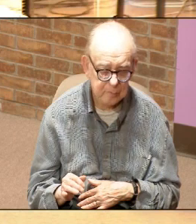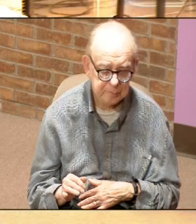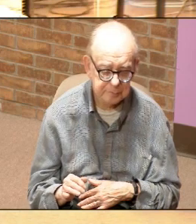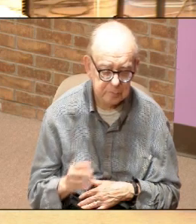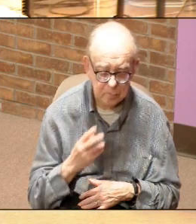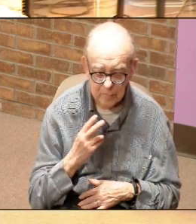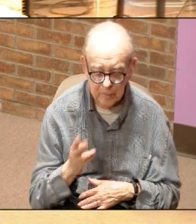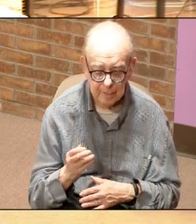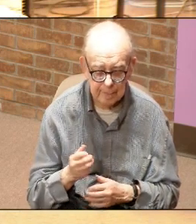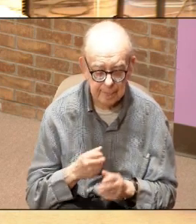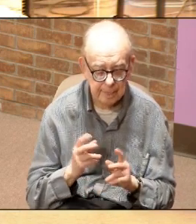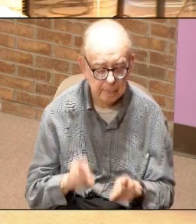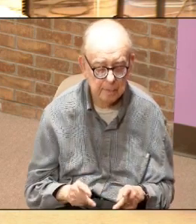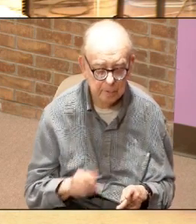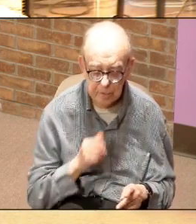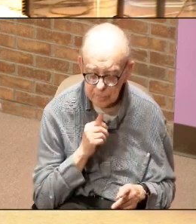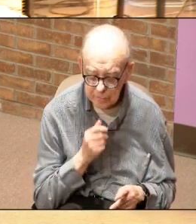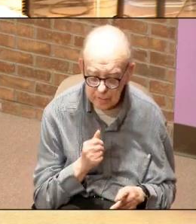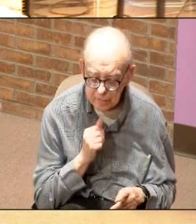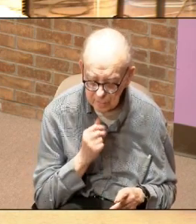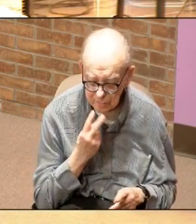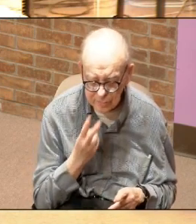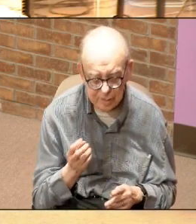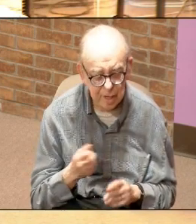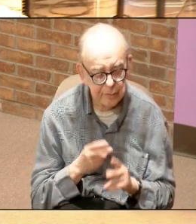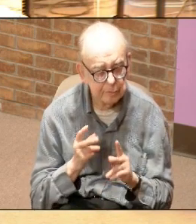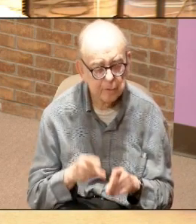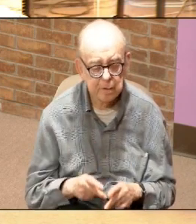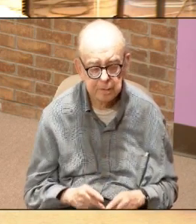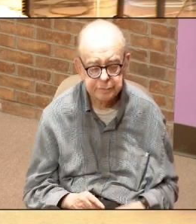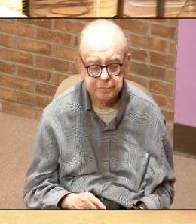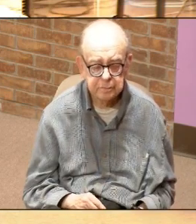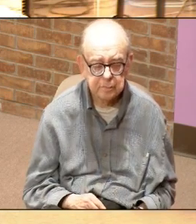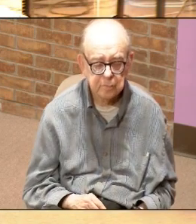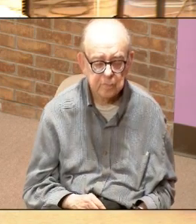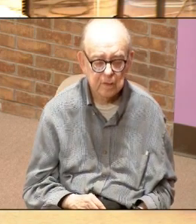You see everybody, but you don't see everybody.